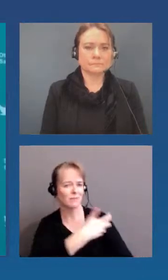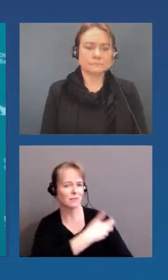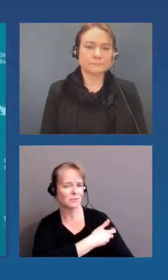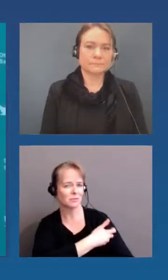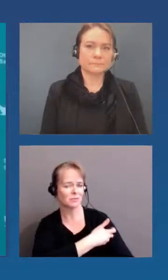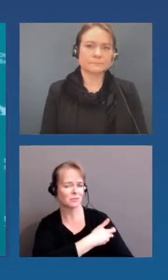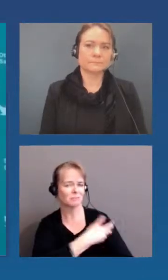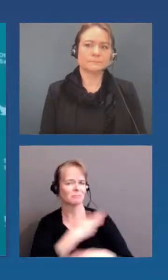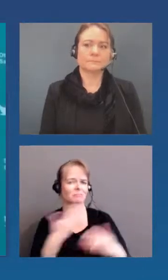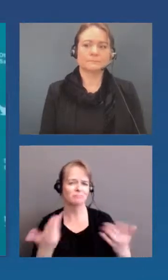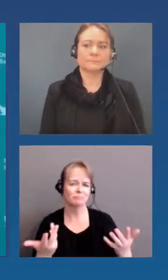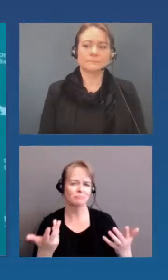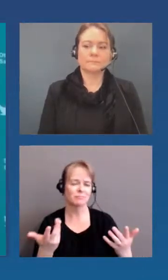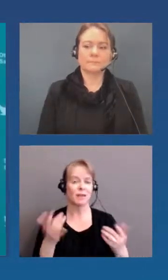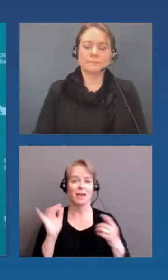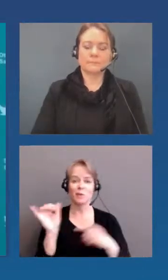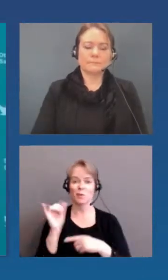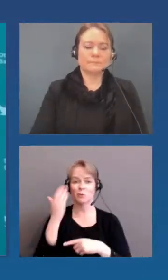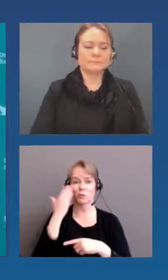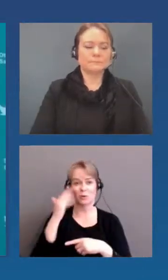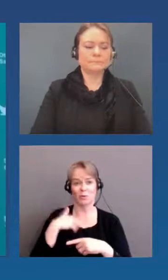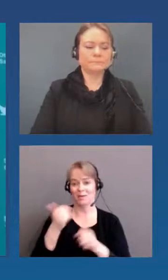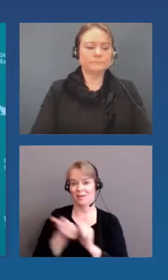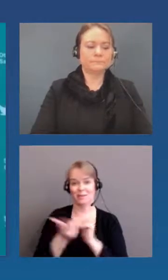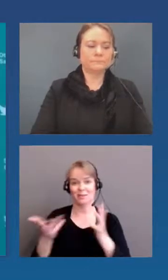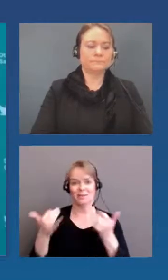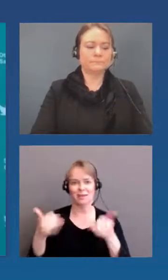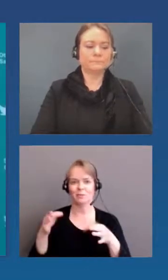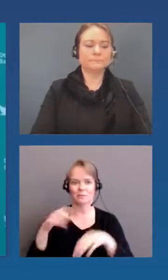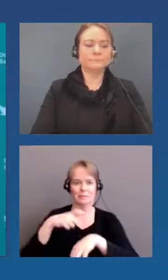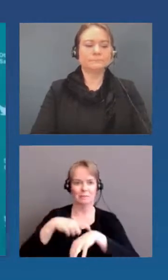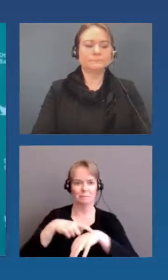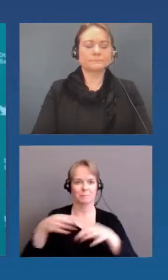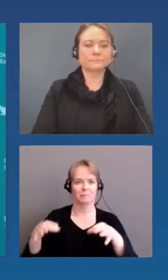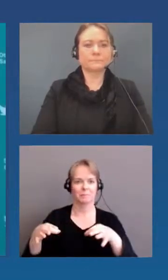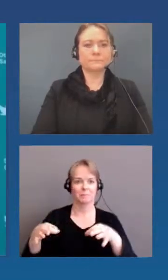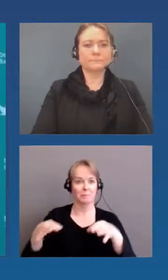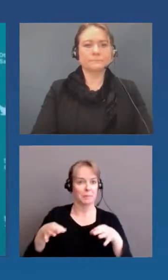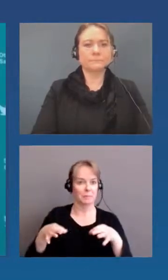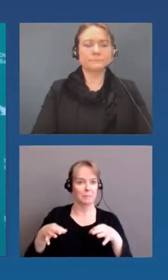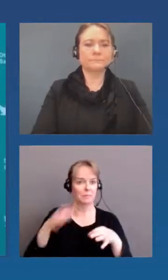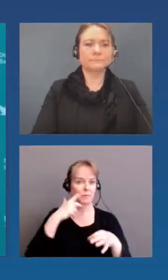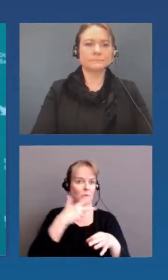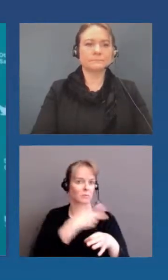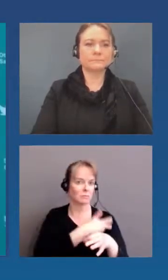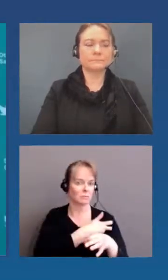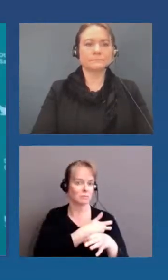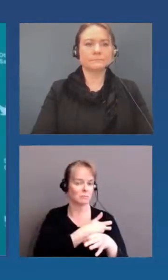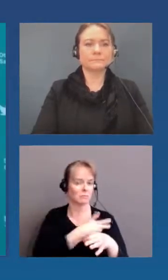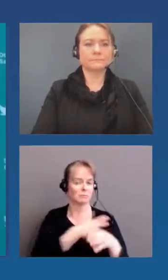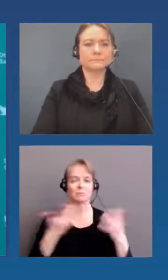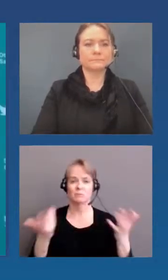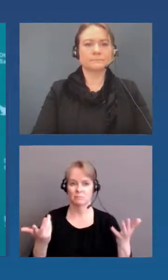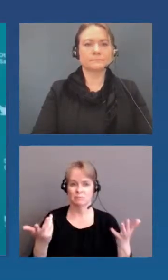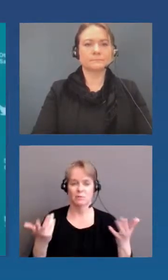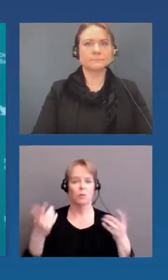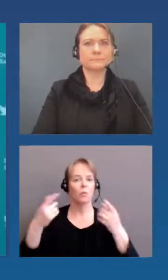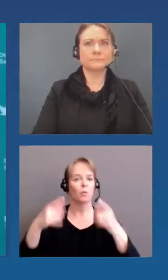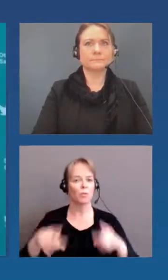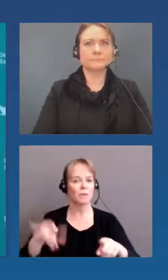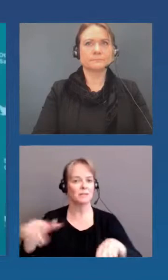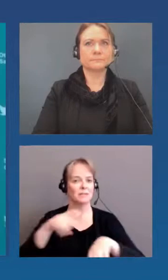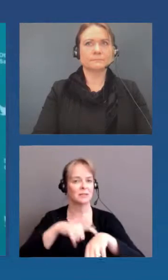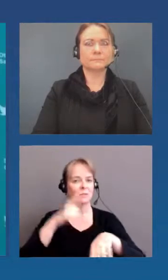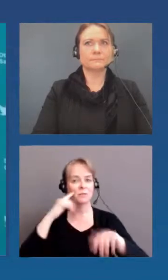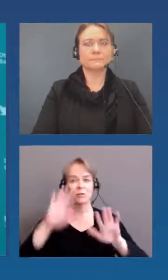everything else has been kind of moved up on the timeline, when we might see wide open mass vaccination call-outs, when it might